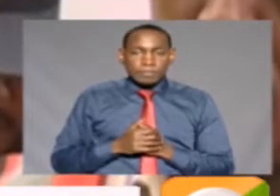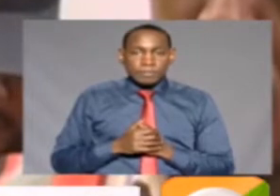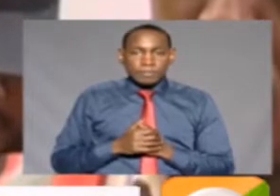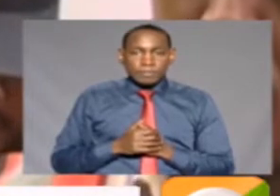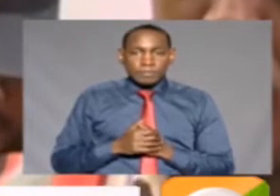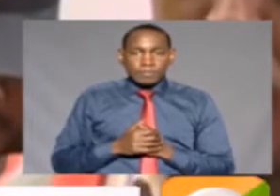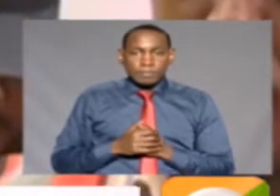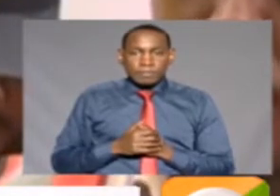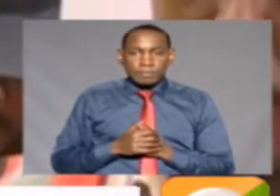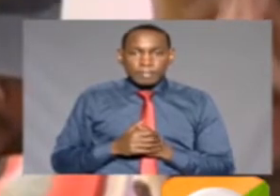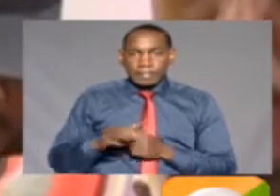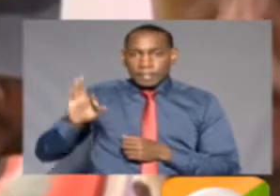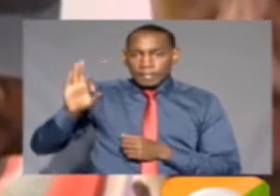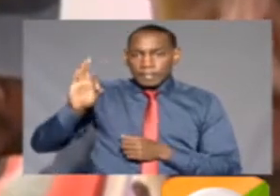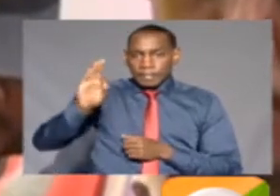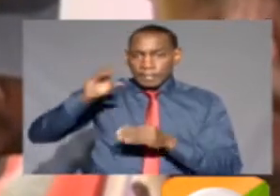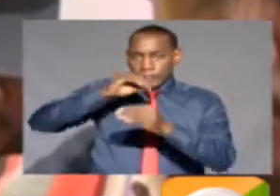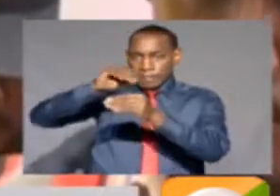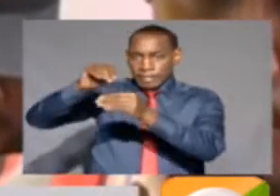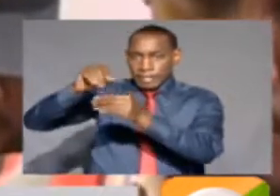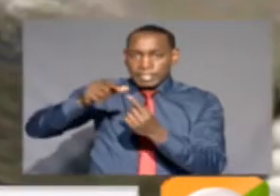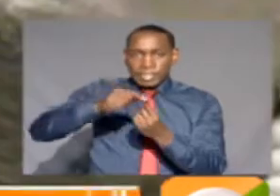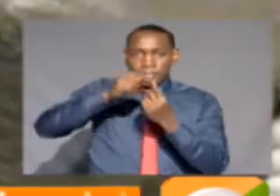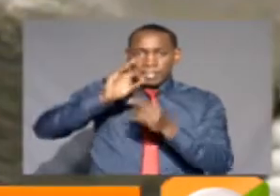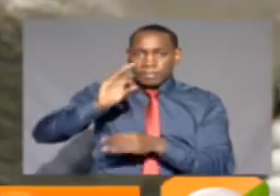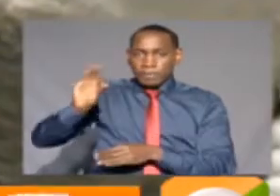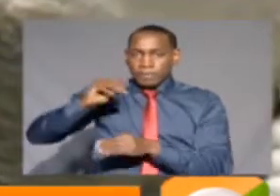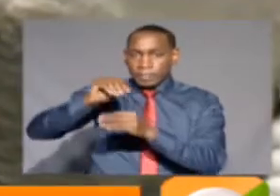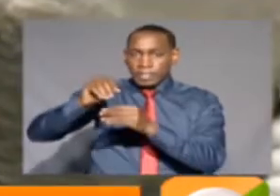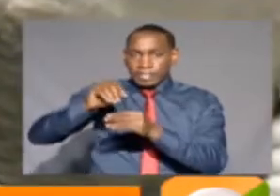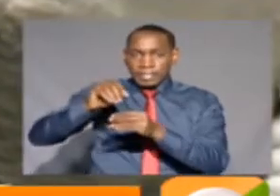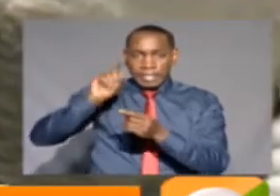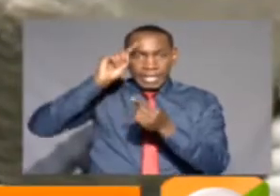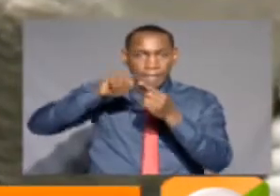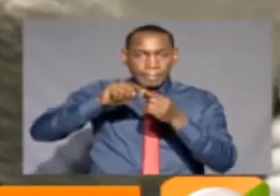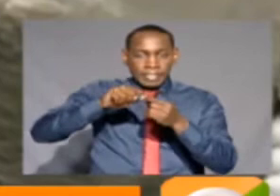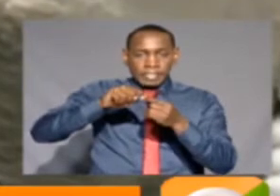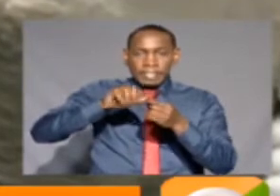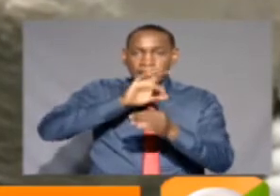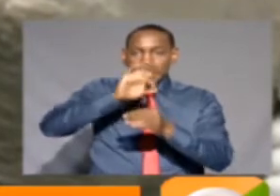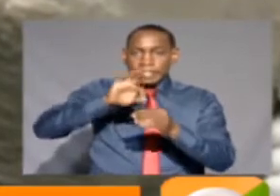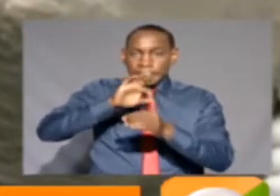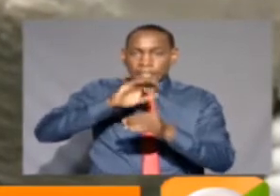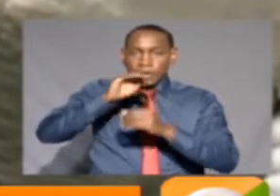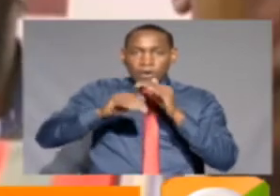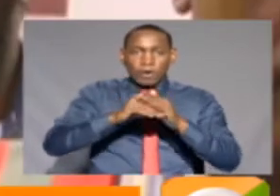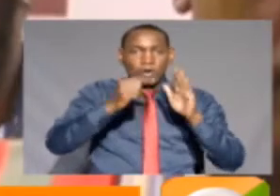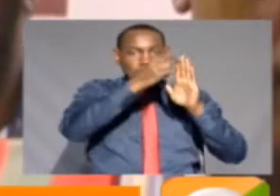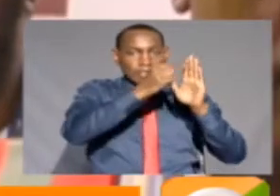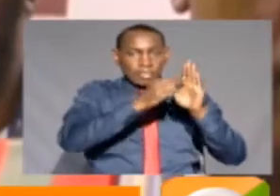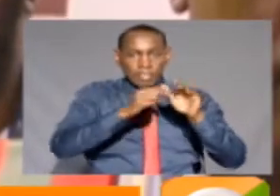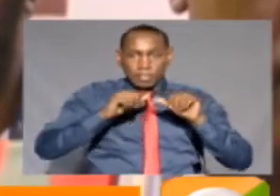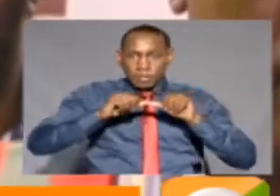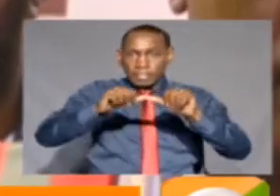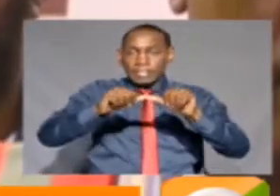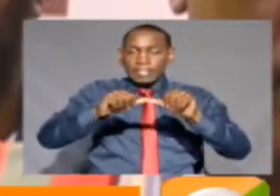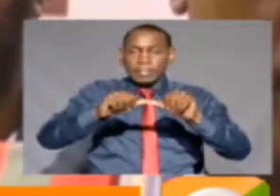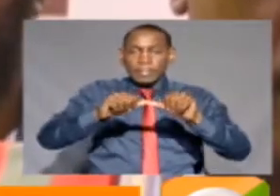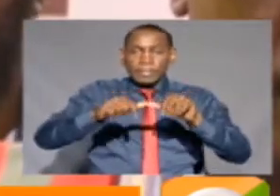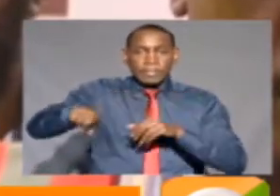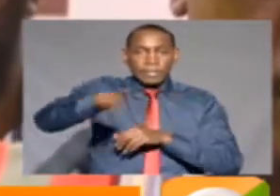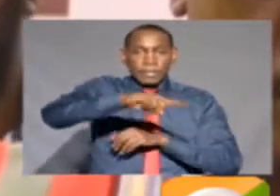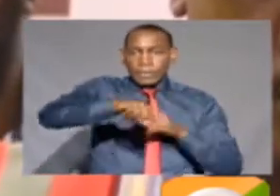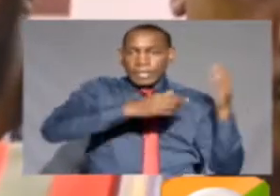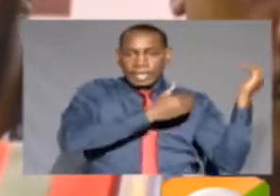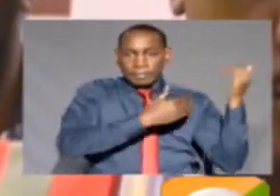chemically compounded fertilizer, which is special fertilizer for tea. All factors remain constant, and weather permitting, we expect